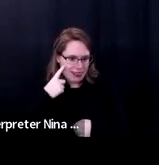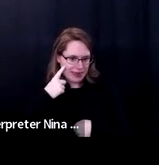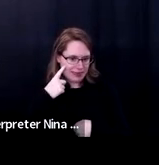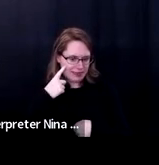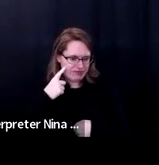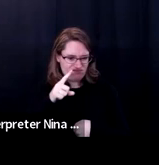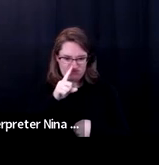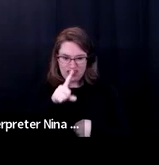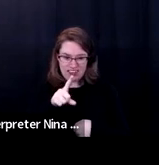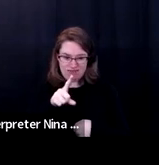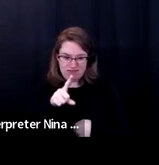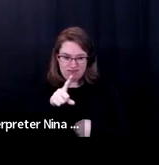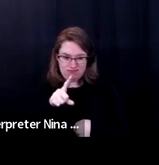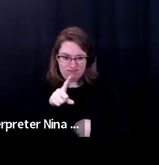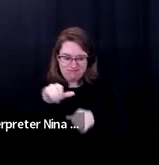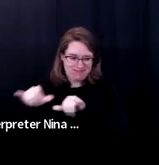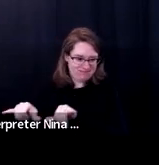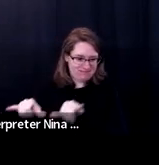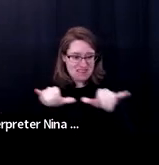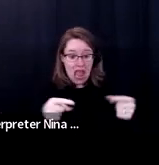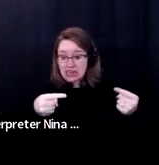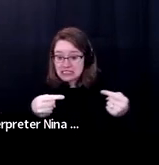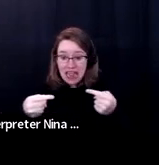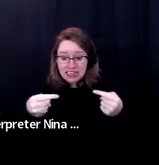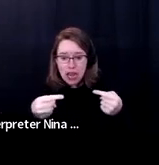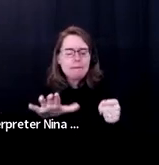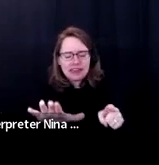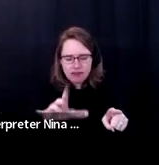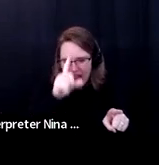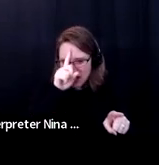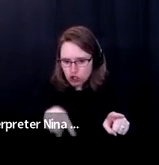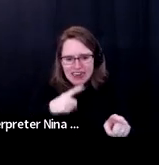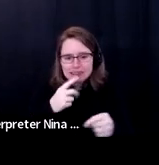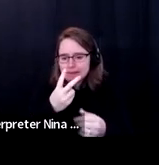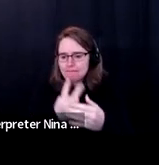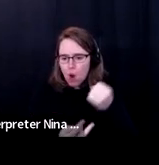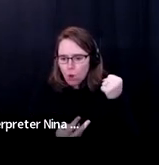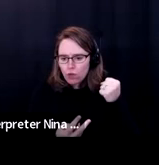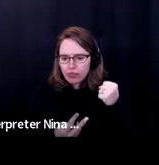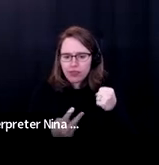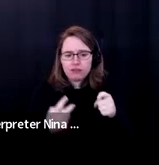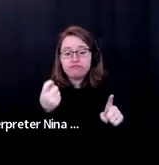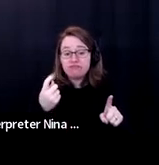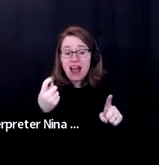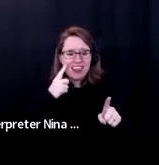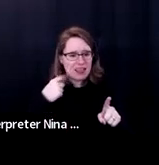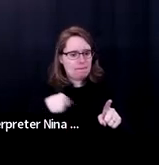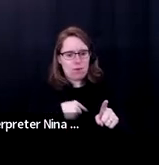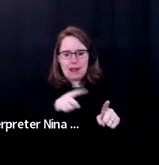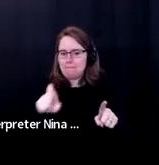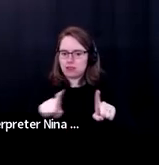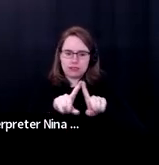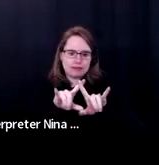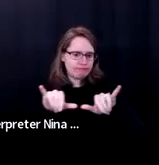same coin. And so I don't see a tension. I mean, I'm agreeing with that it is both and, but I think you end up having to do both together if you're going to do either